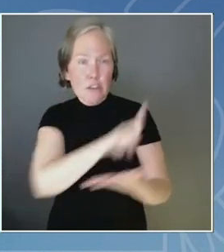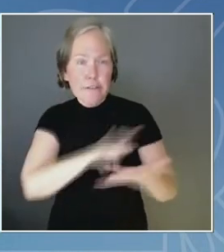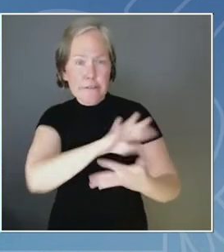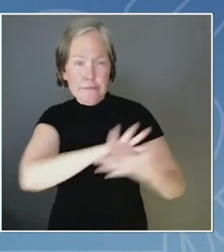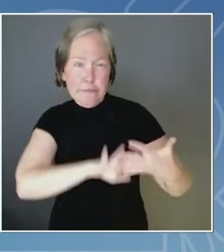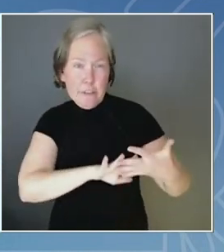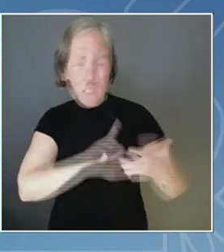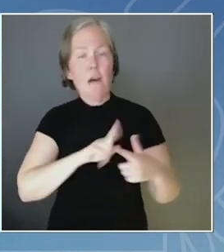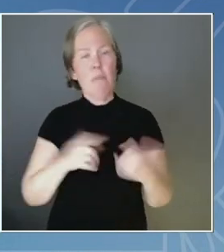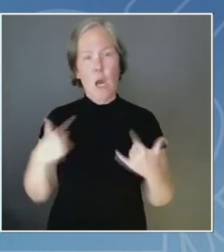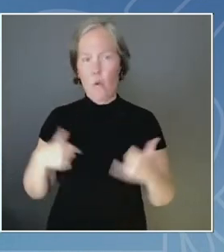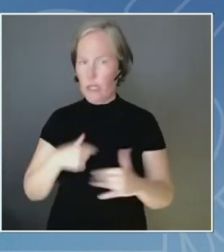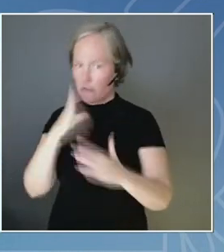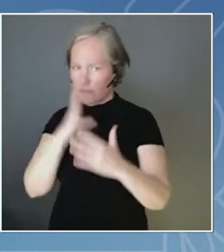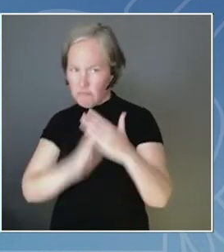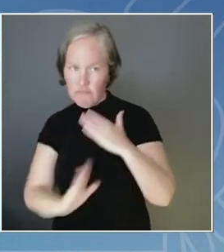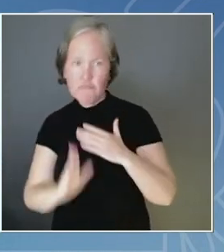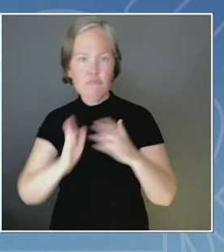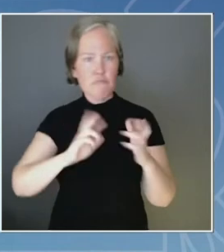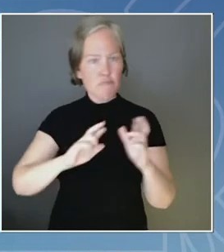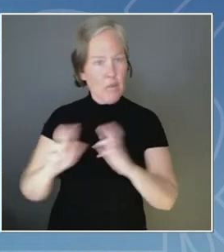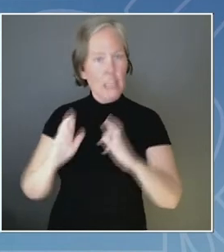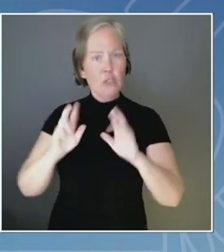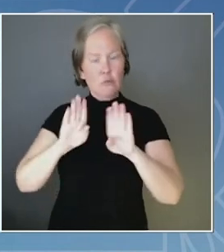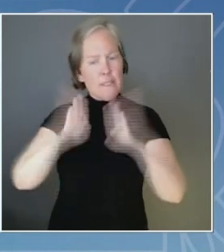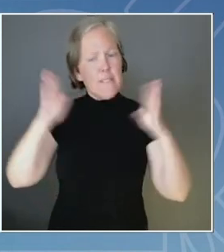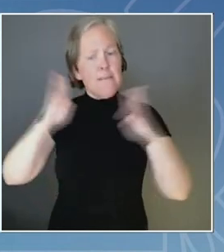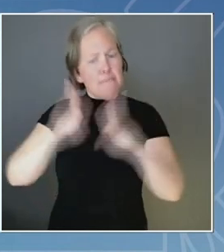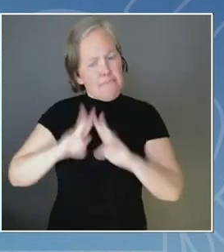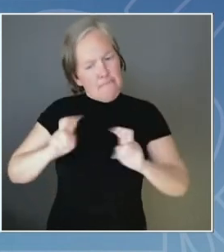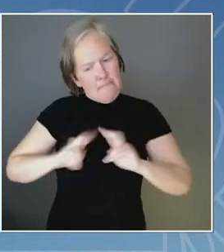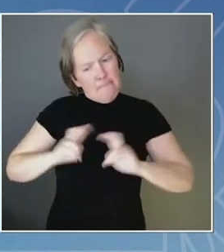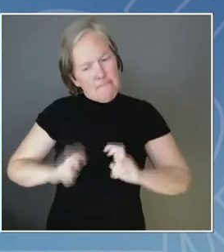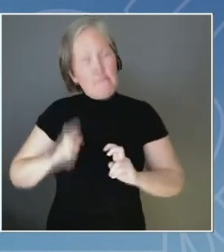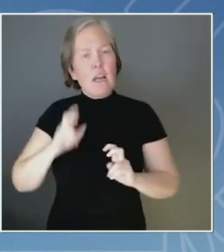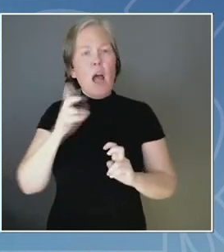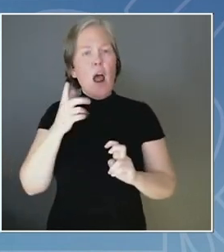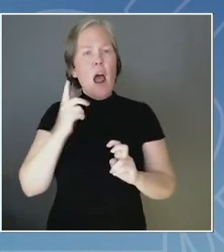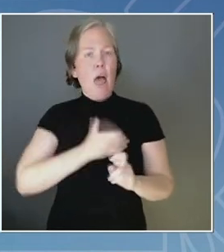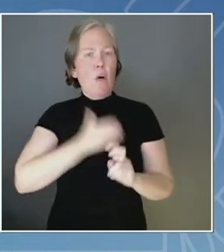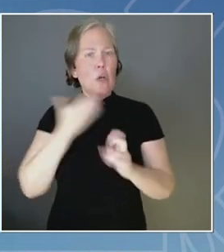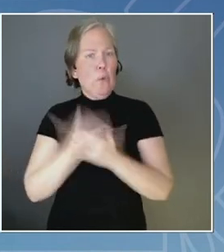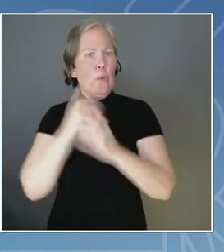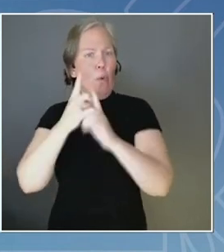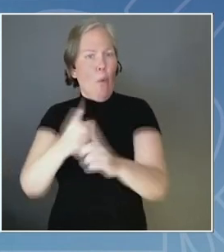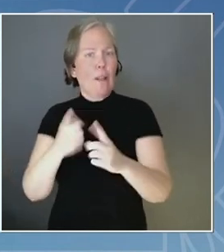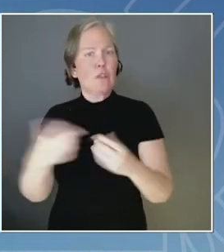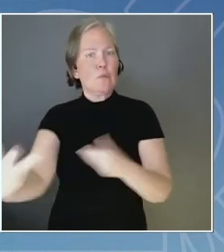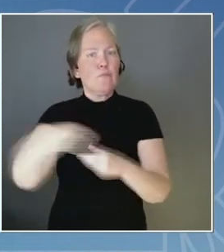deep determination to achieve inclusivity and equality for everyone in our society.